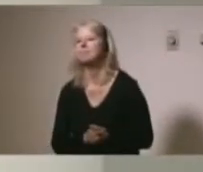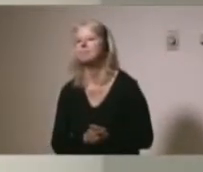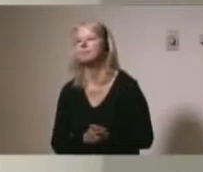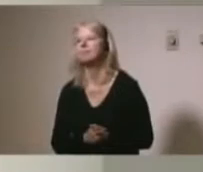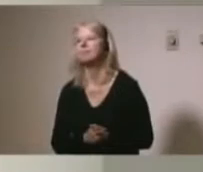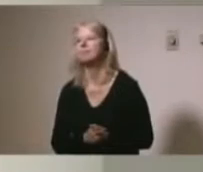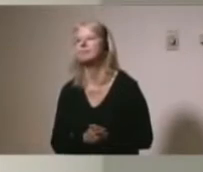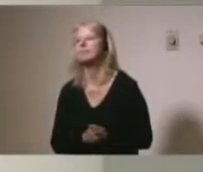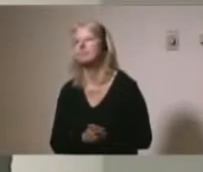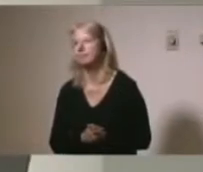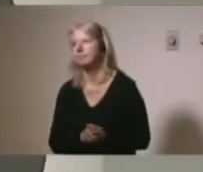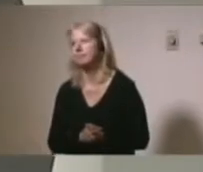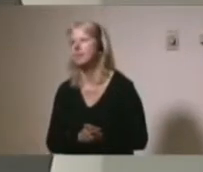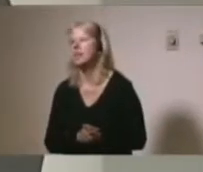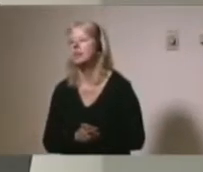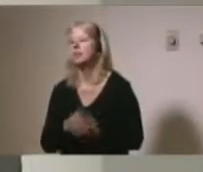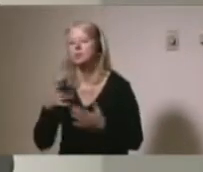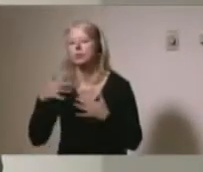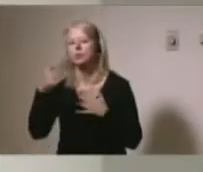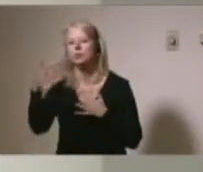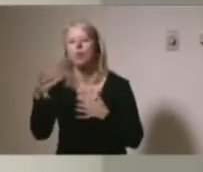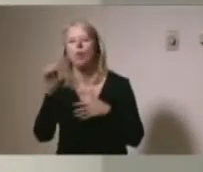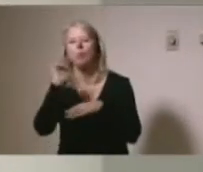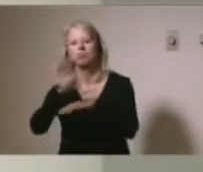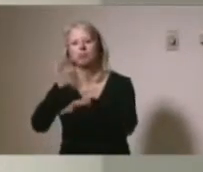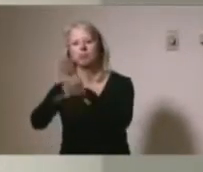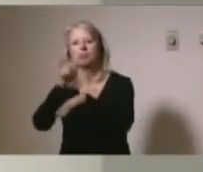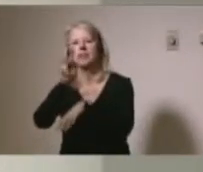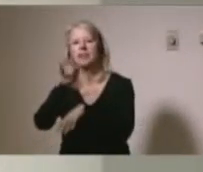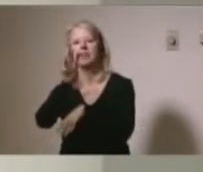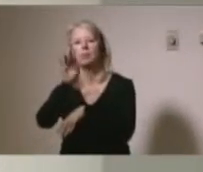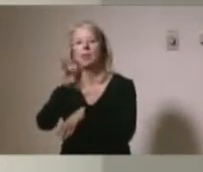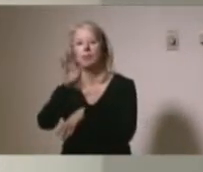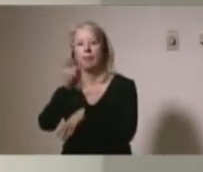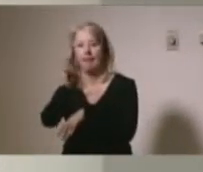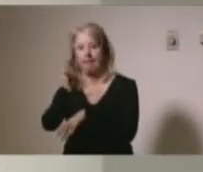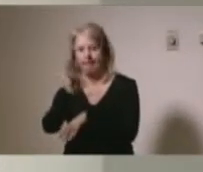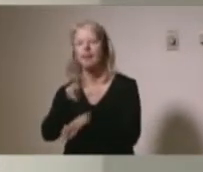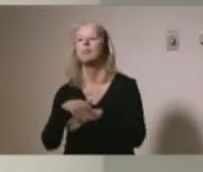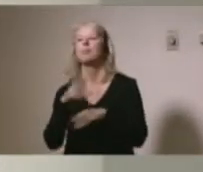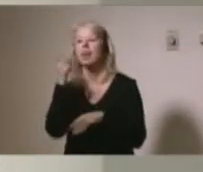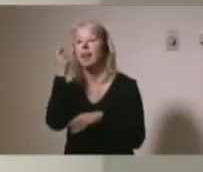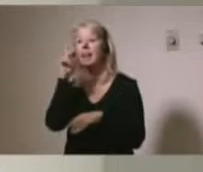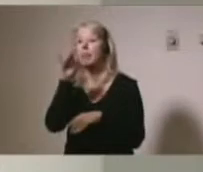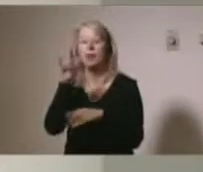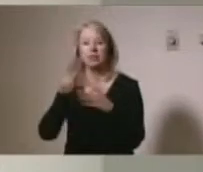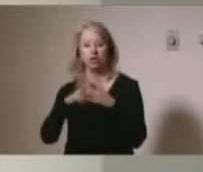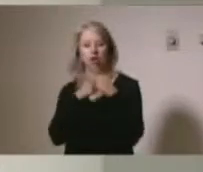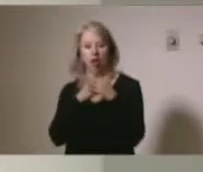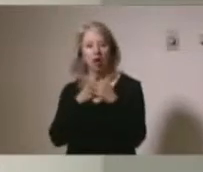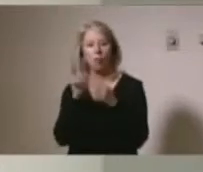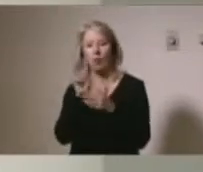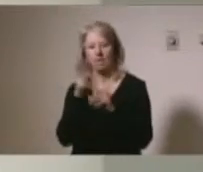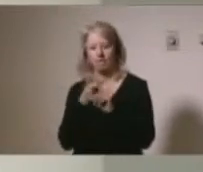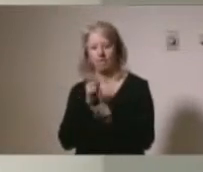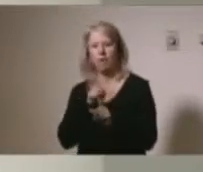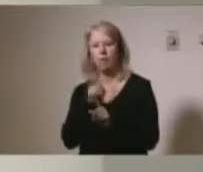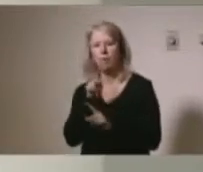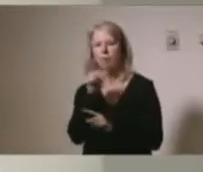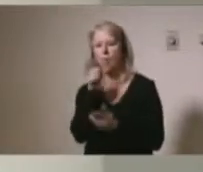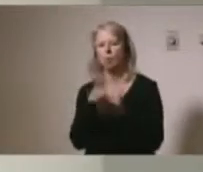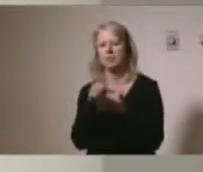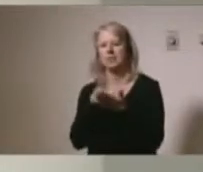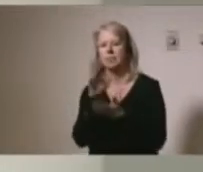The rise of Kiwibank. Kiwibank had its beginnings in Postbank, and